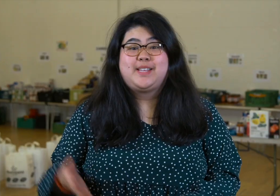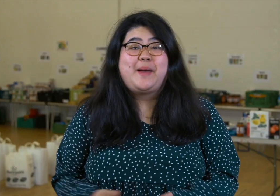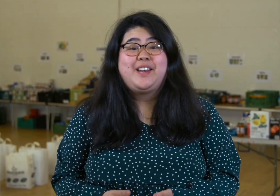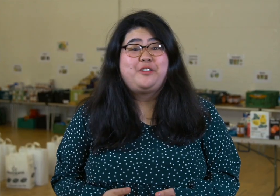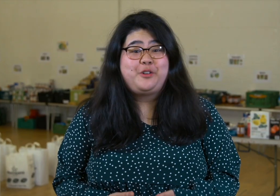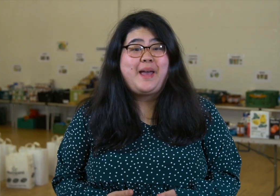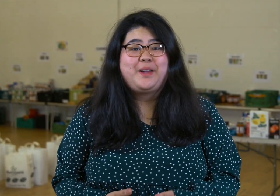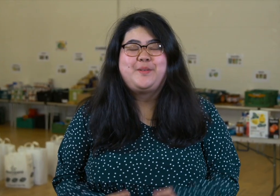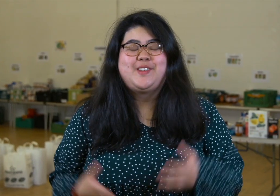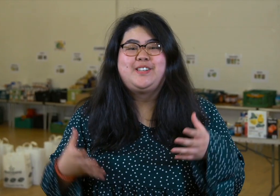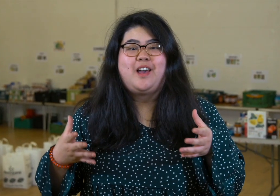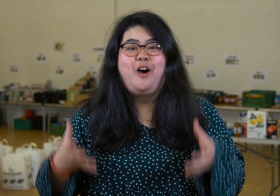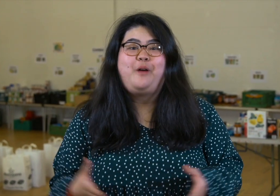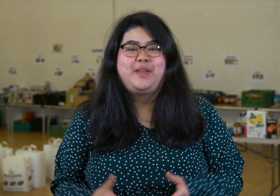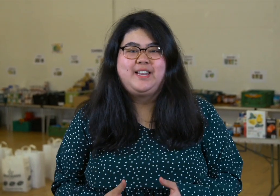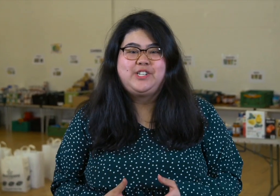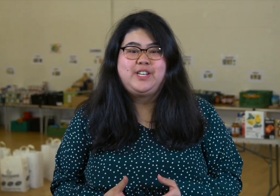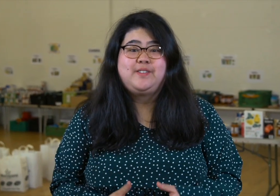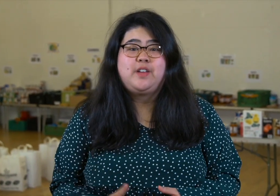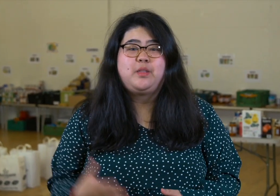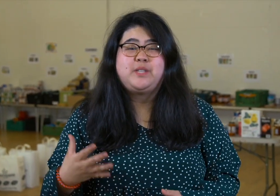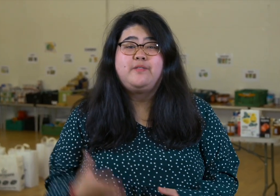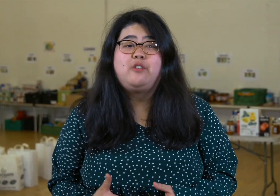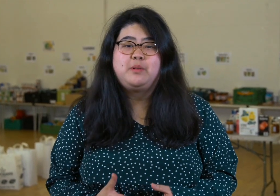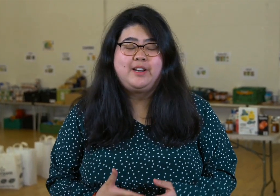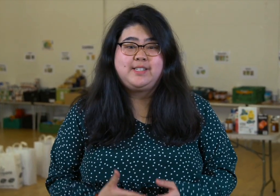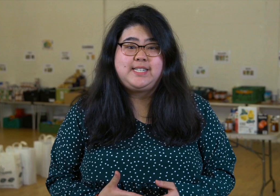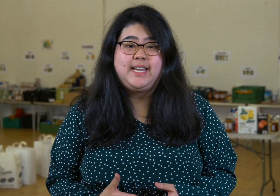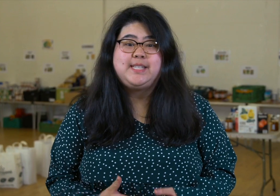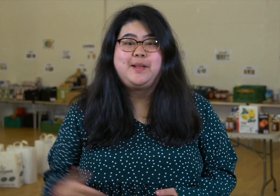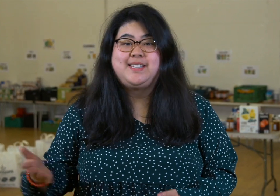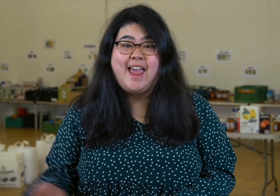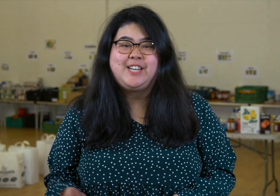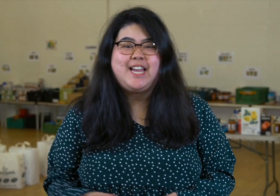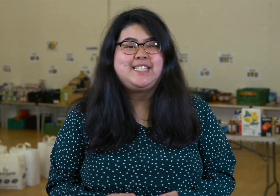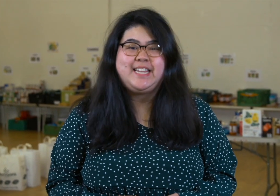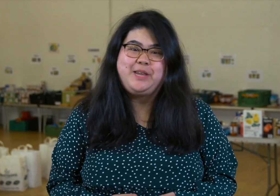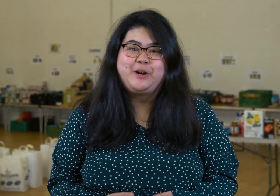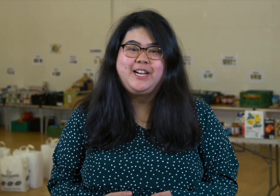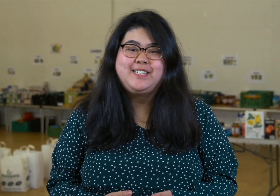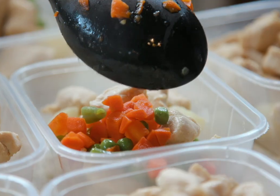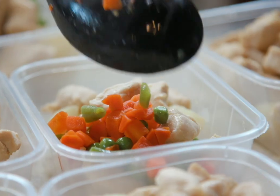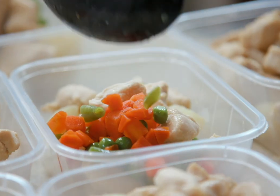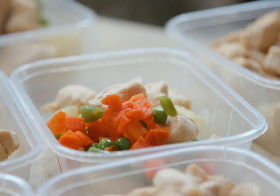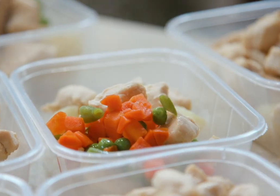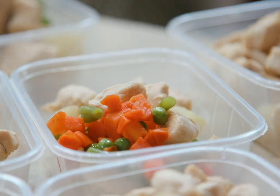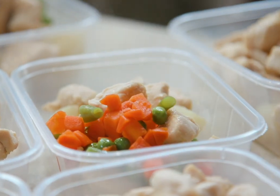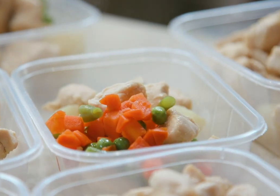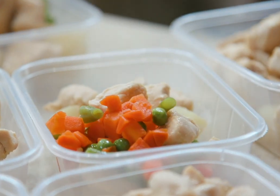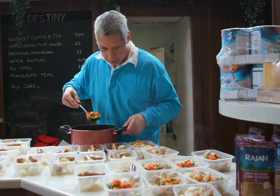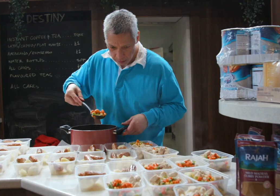We've expanded our food bank, we've started a hot meal initiative serving the most vulnerable in our city, as well as the NHS and key workers.